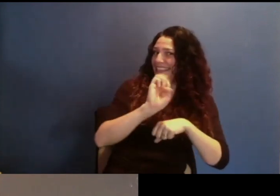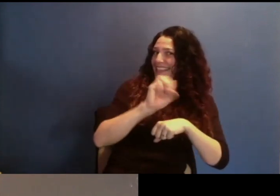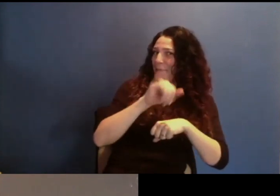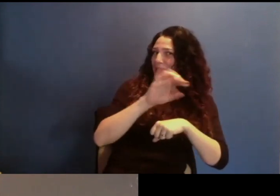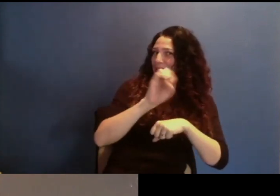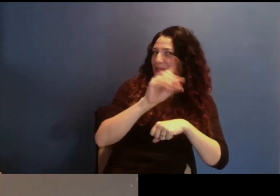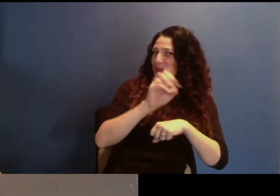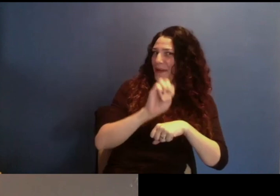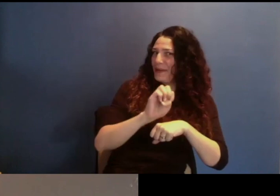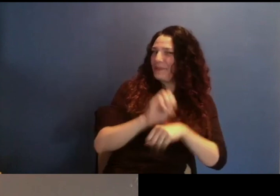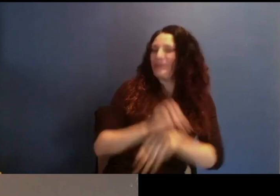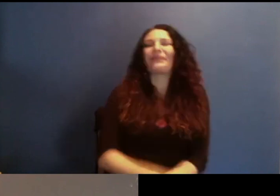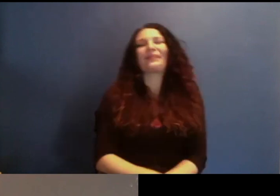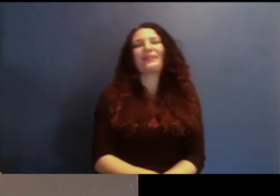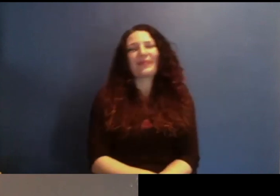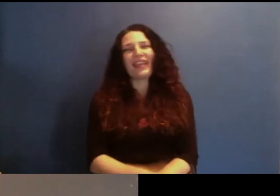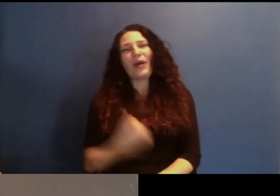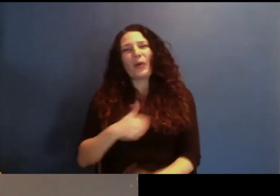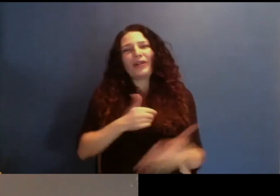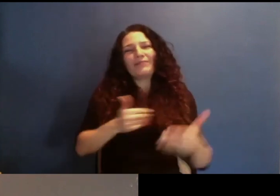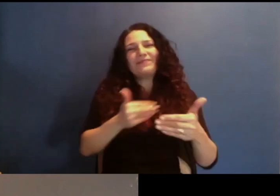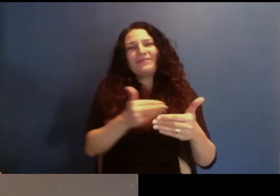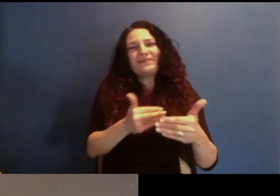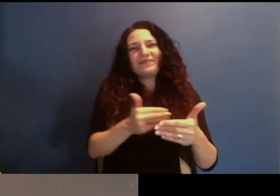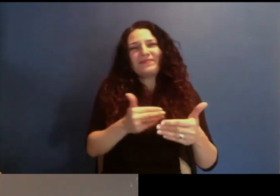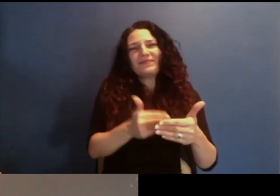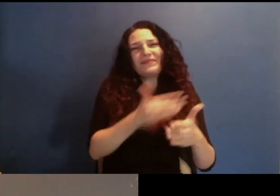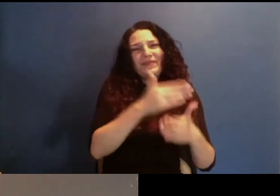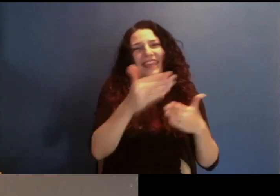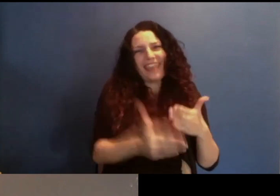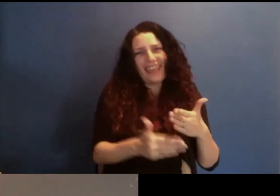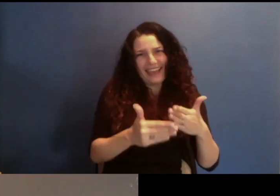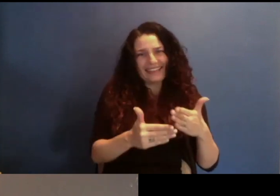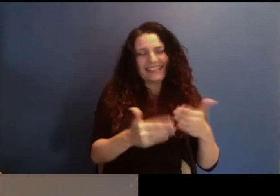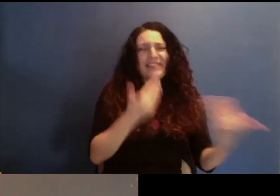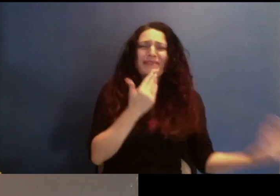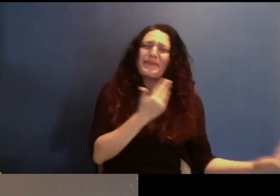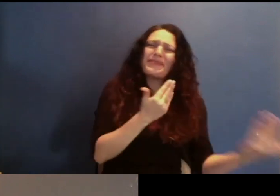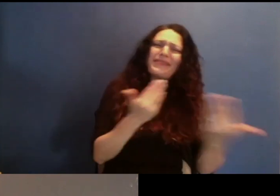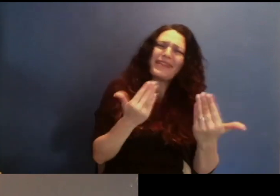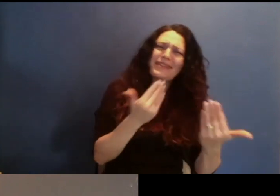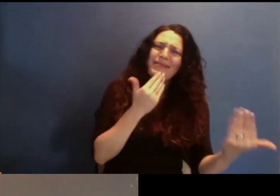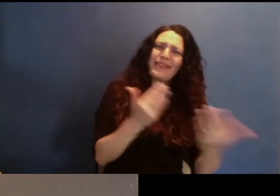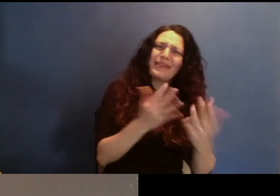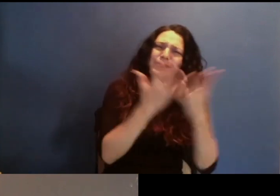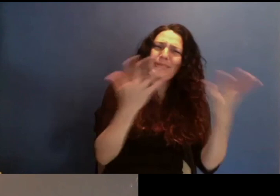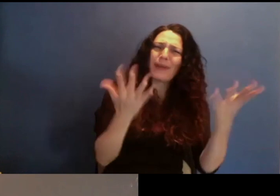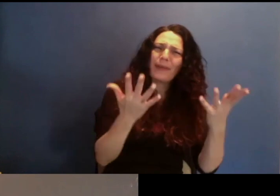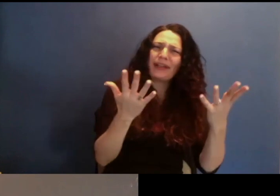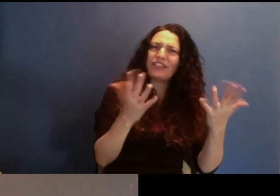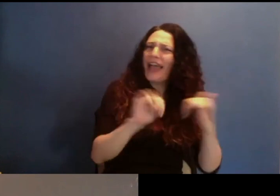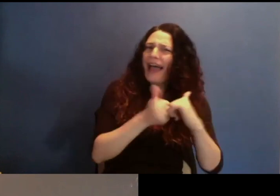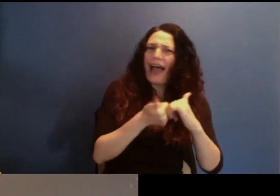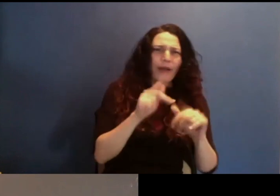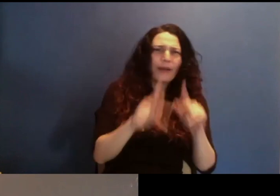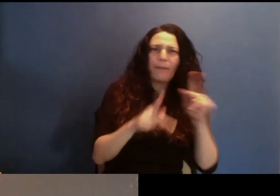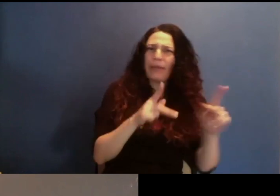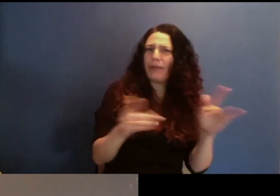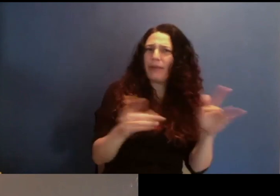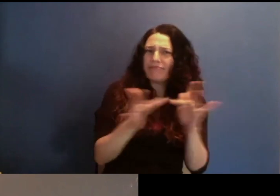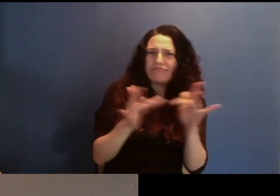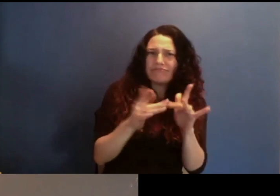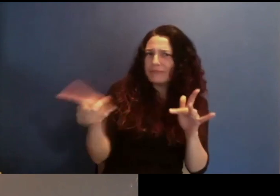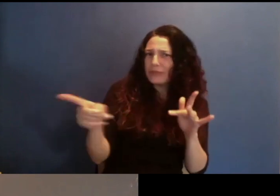say thank you so much. Anything you want to say, how people can get in touch with you, follow